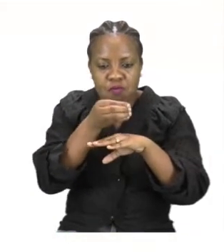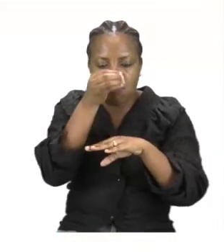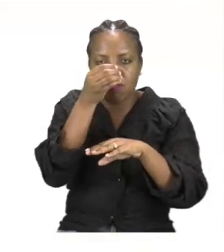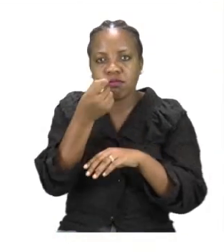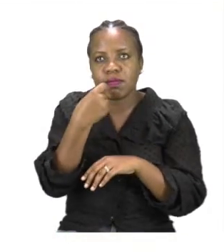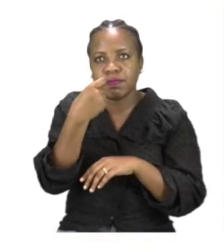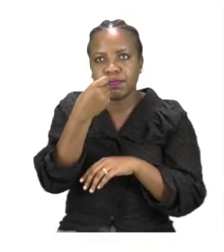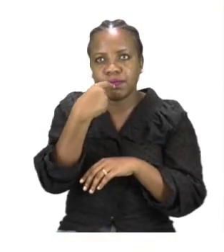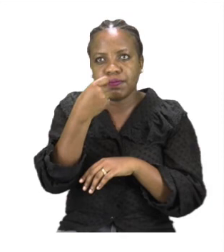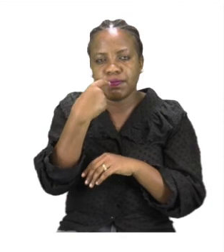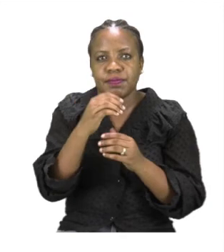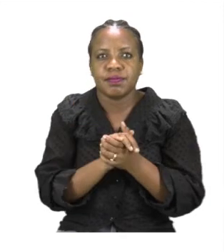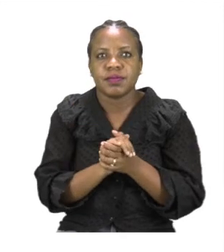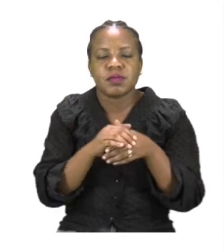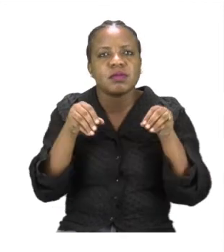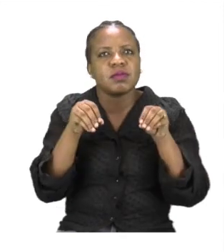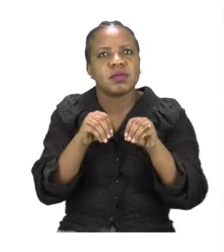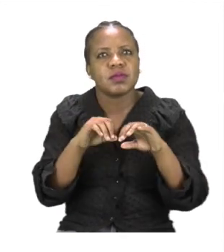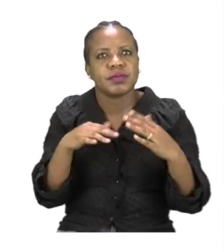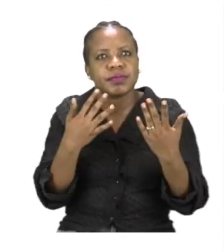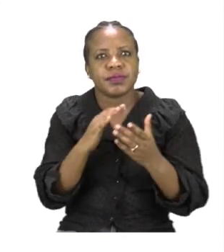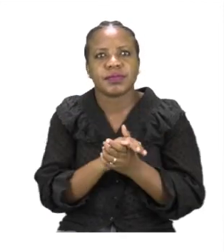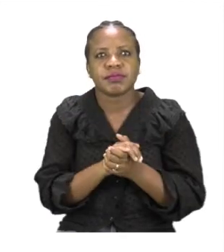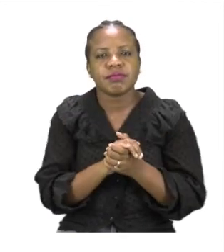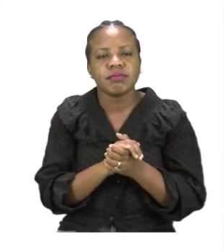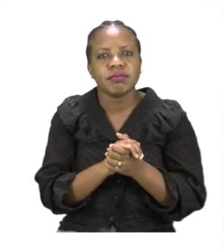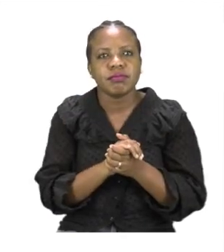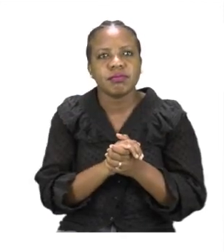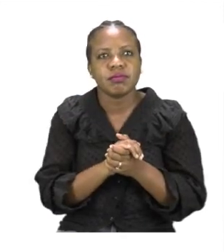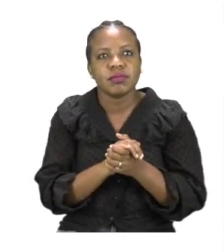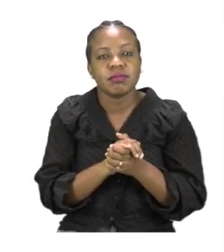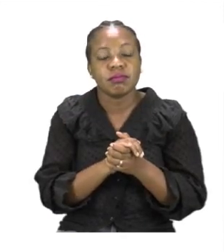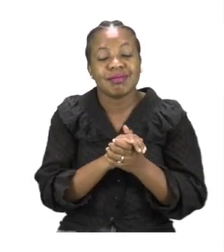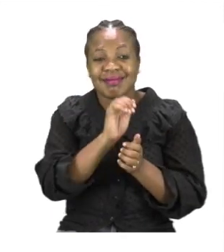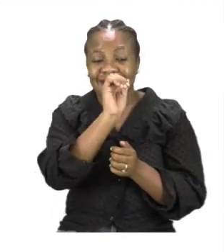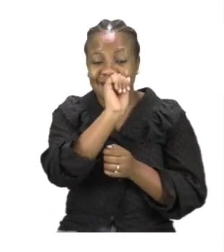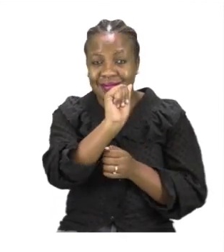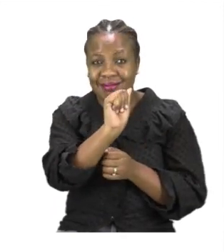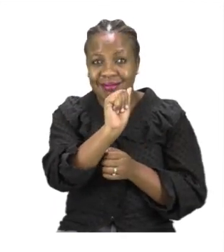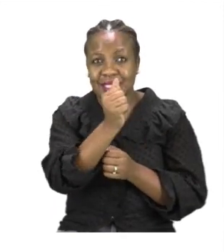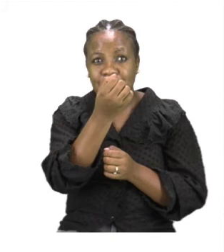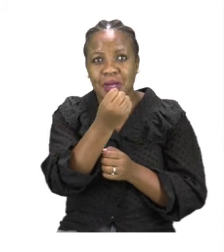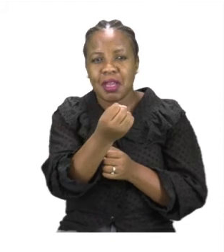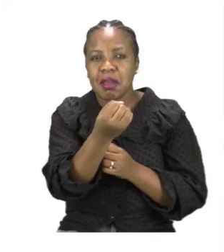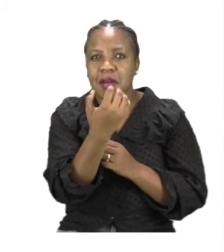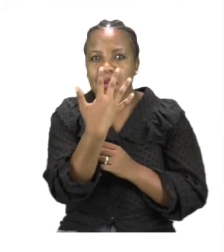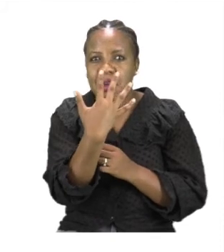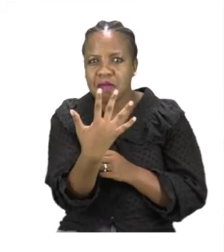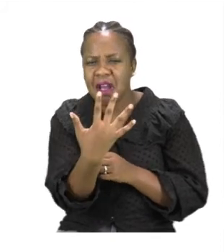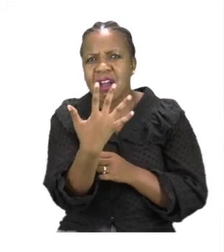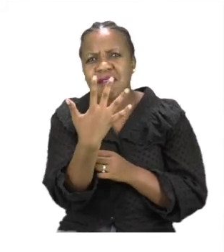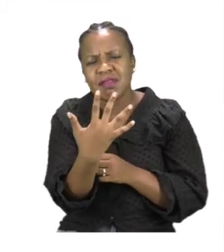we're going to do. Now, we already have 5, but we need to get up to